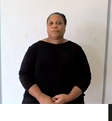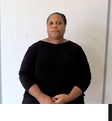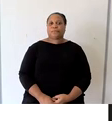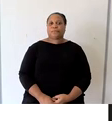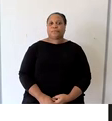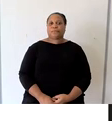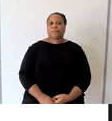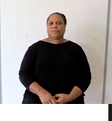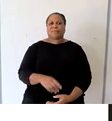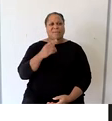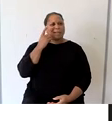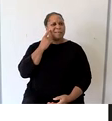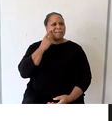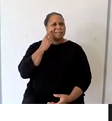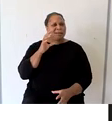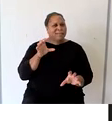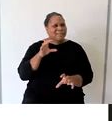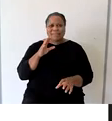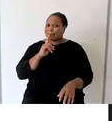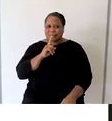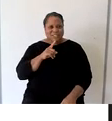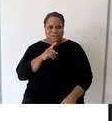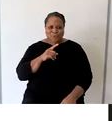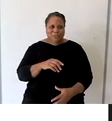I think it's done, I'm not too sure.